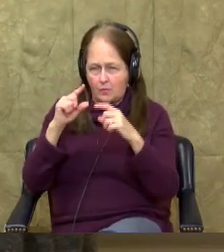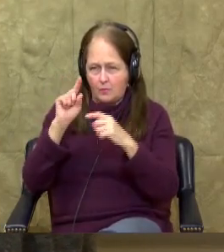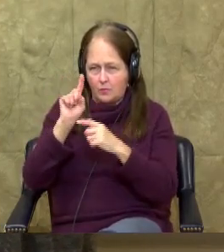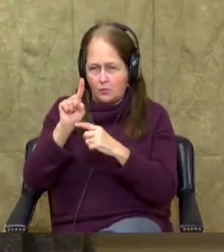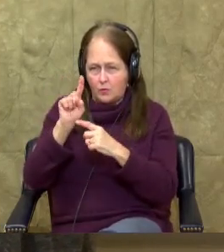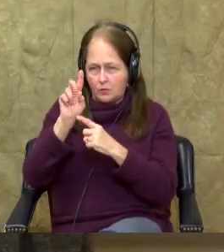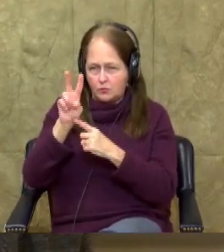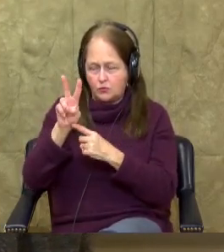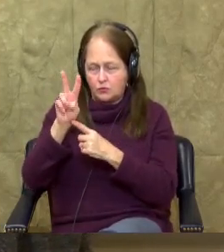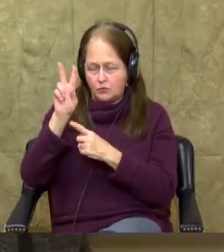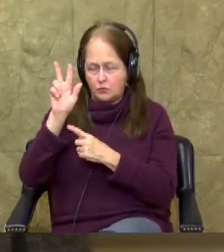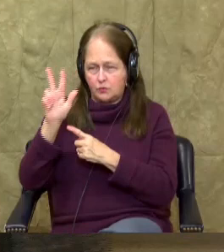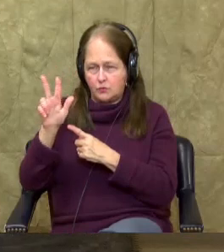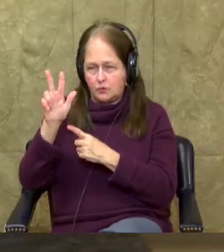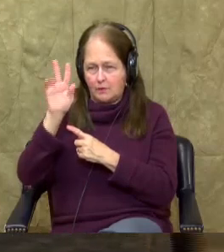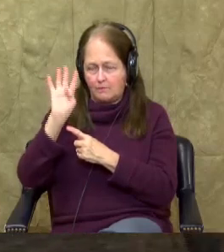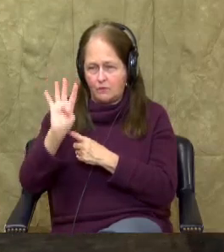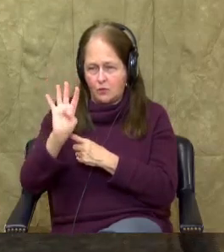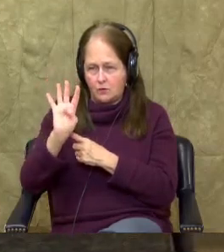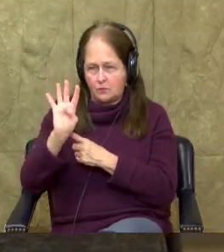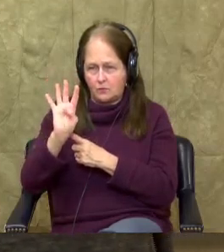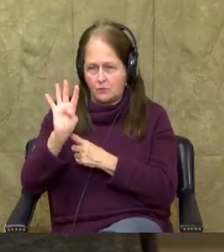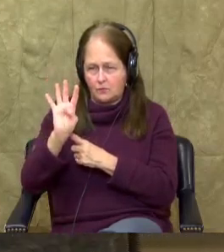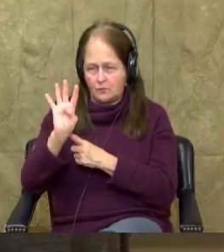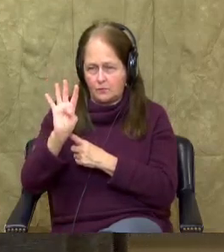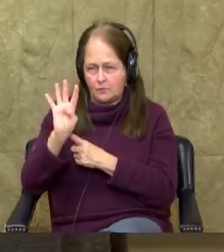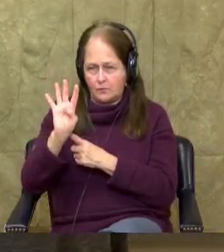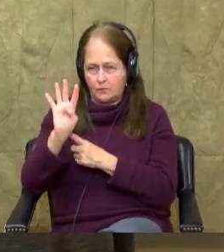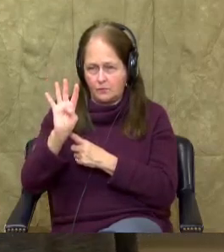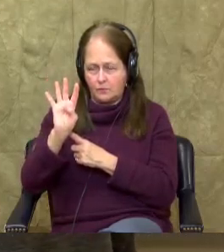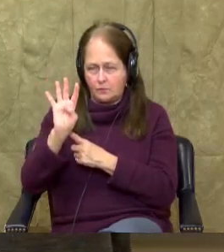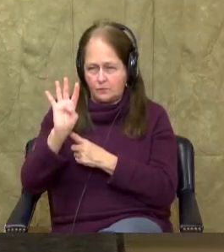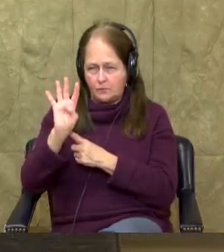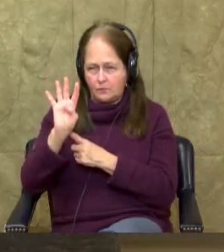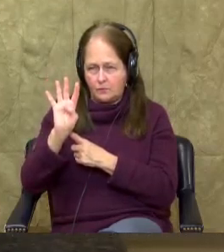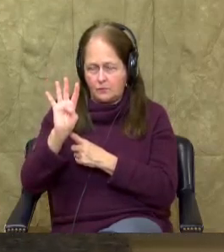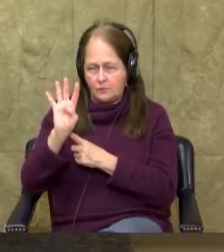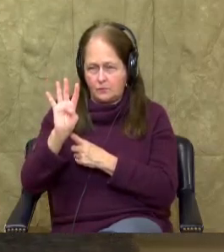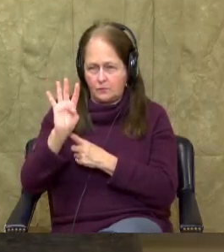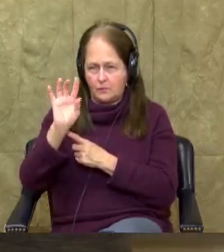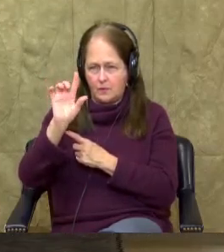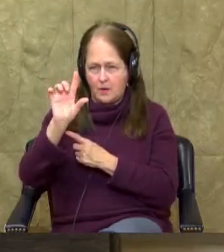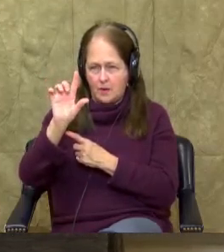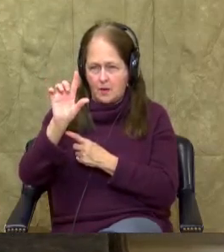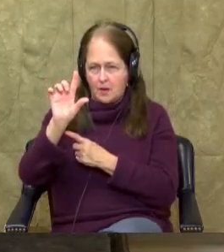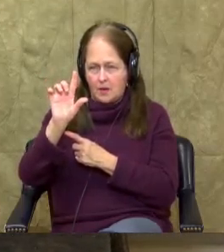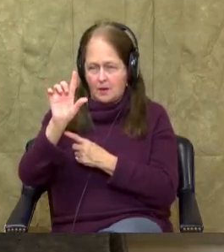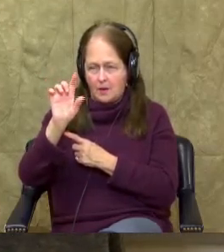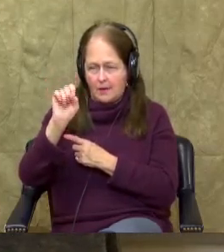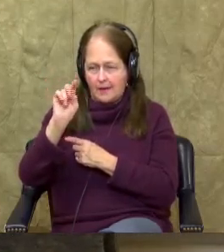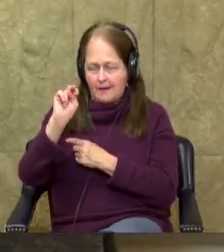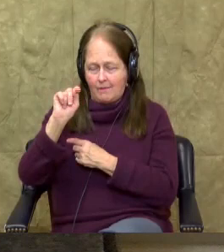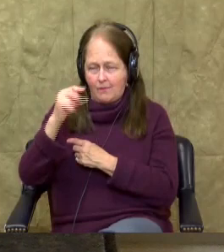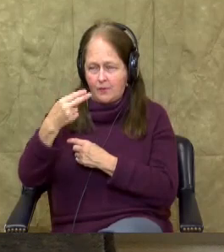1, 2, 3, 4. So let's put a 4 up here for the length.